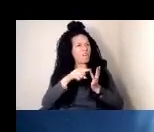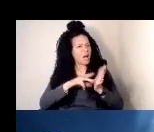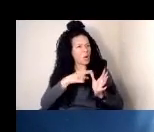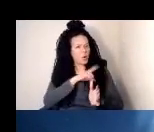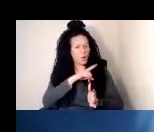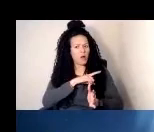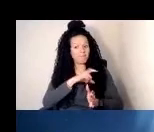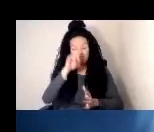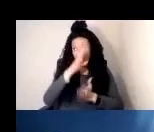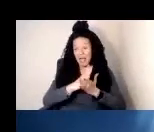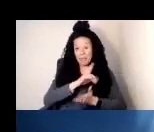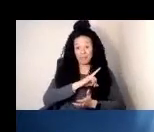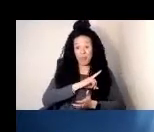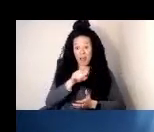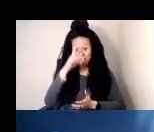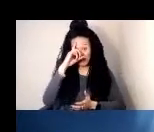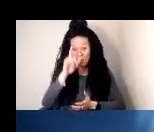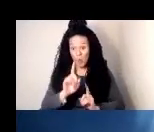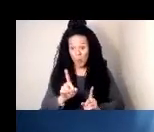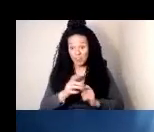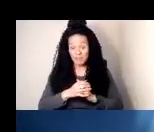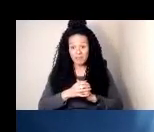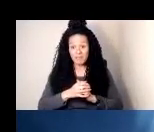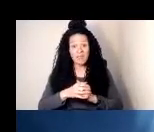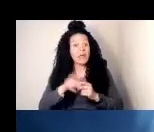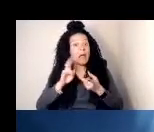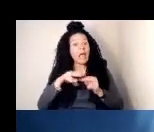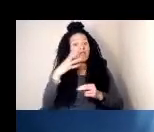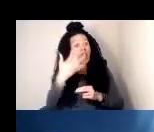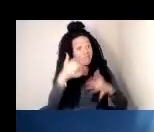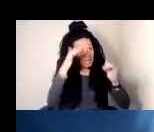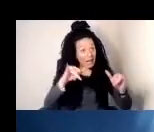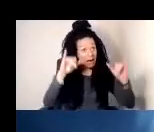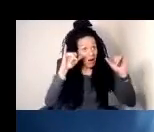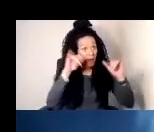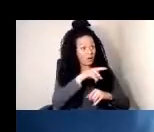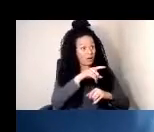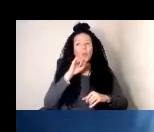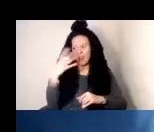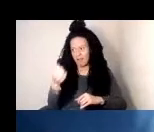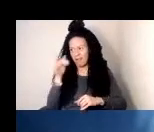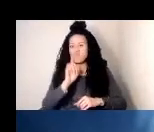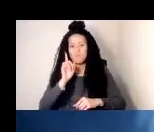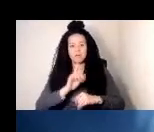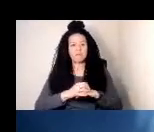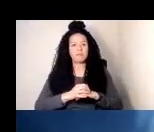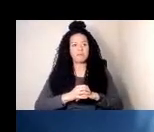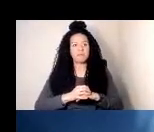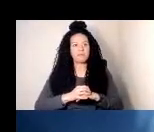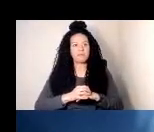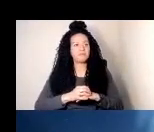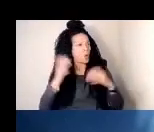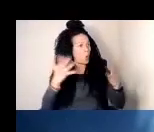it was because he thought that... Where there is a cow, there will be a woman.